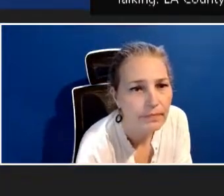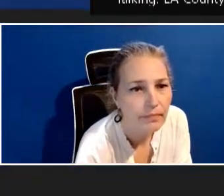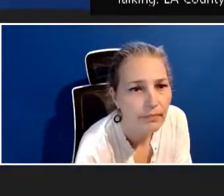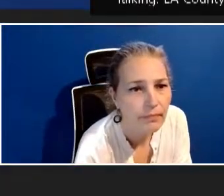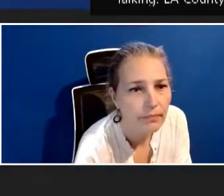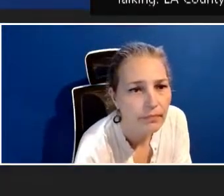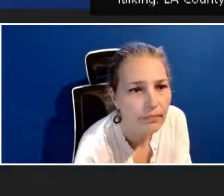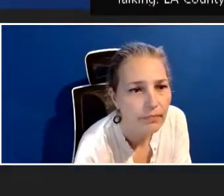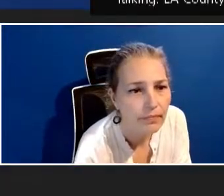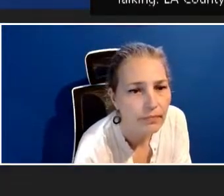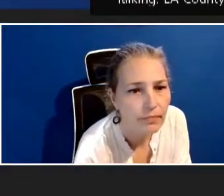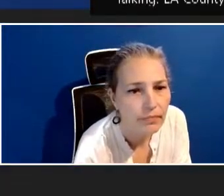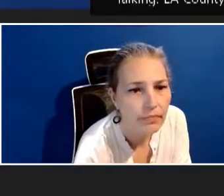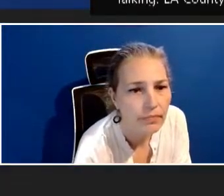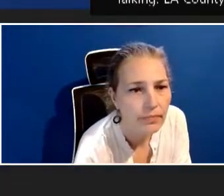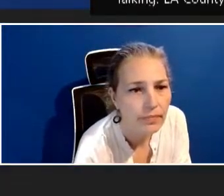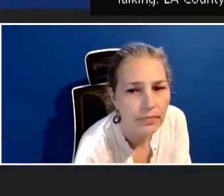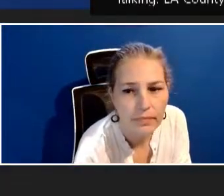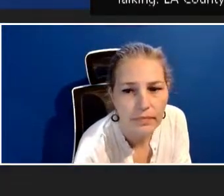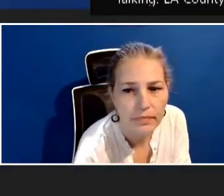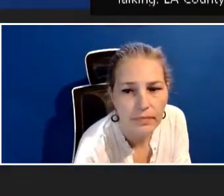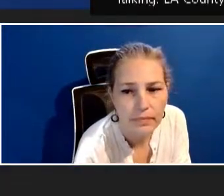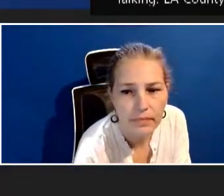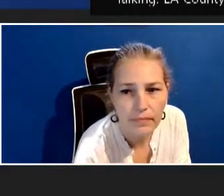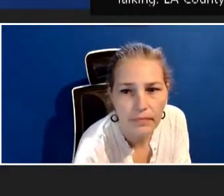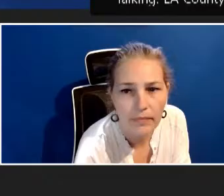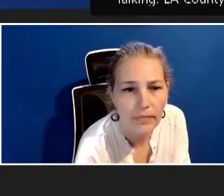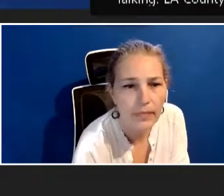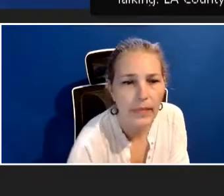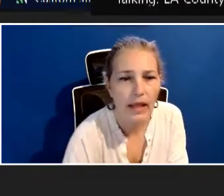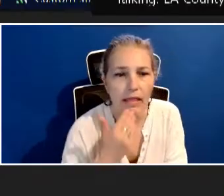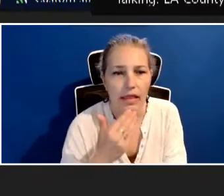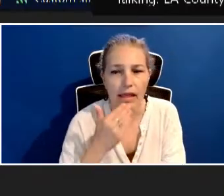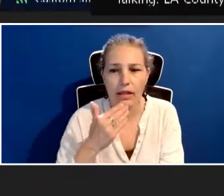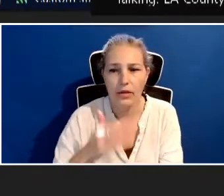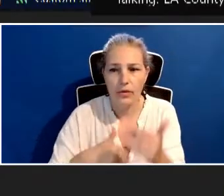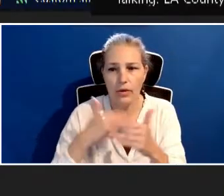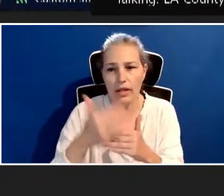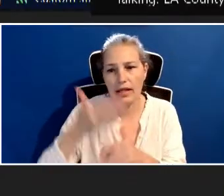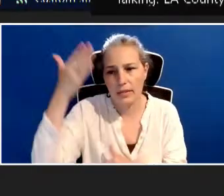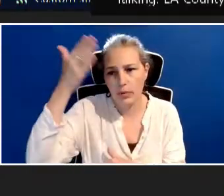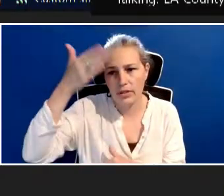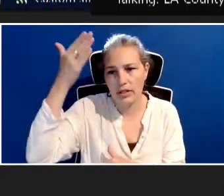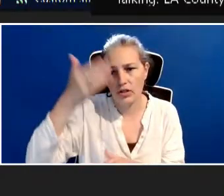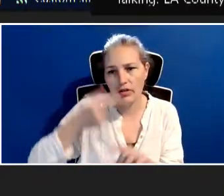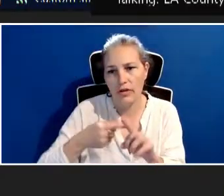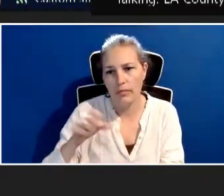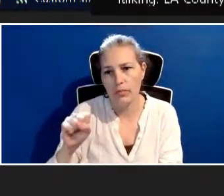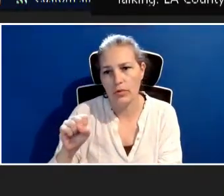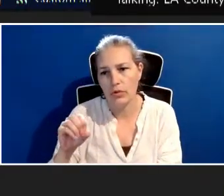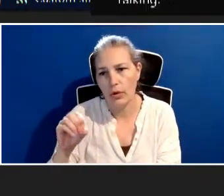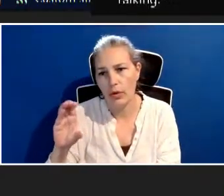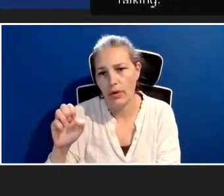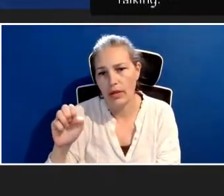Thank you very much. Our next presentation is from SoCal Edison. David and Vanessa, the floor is